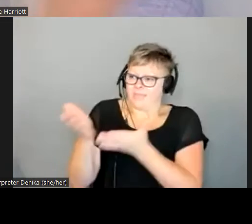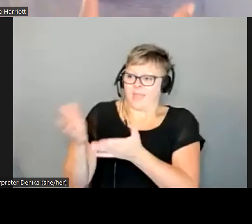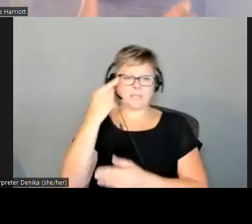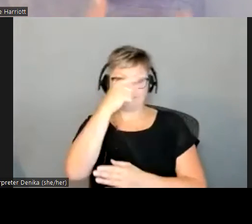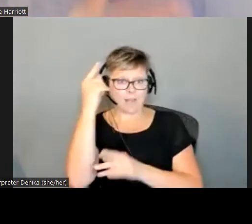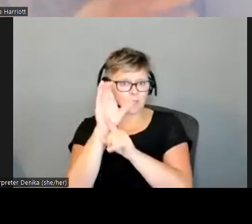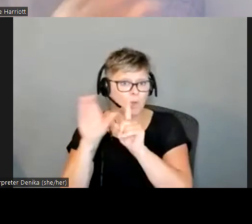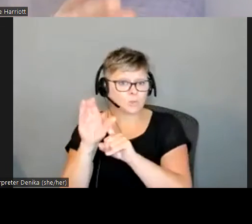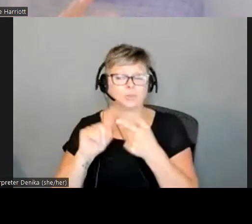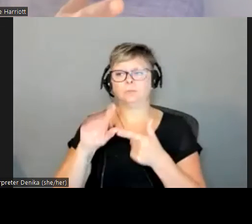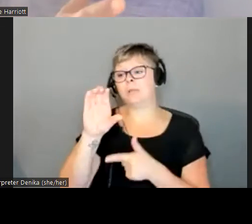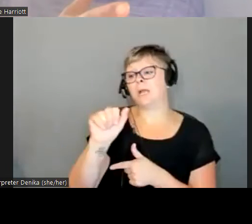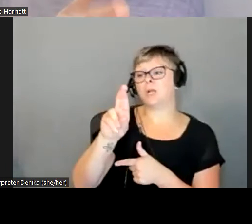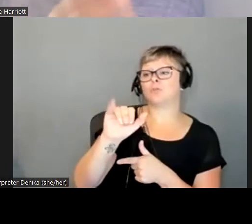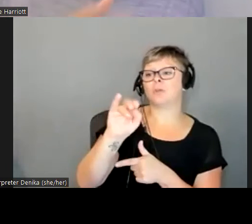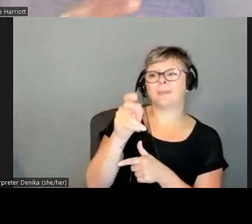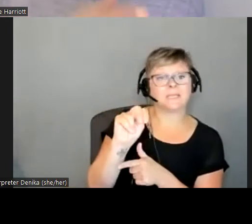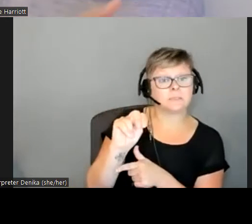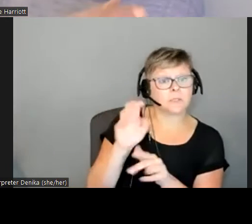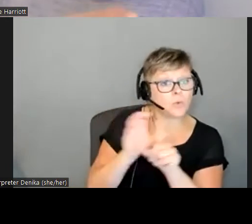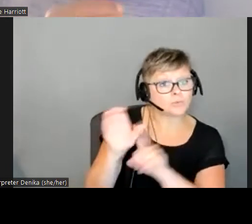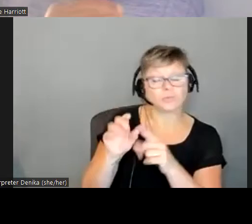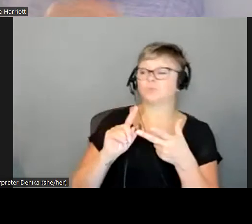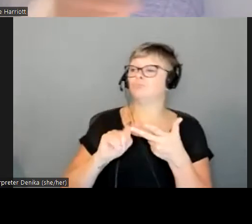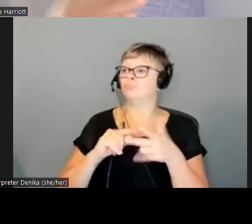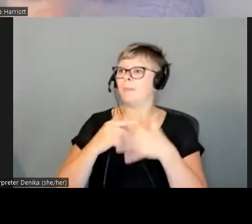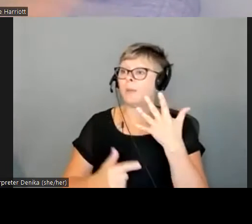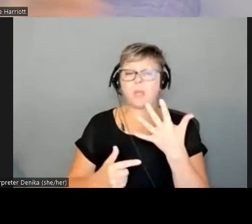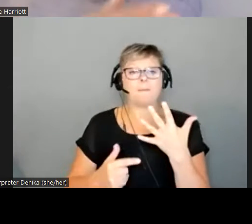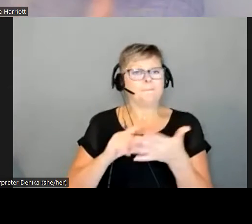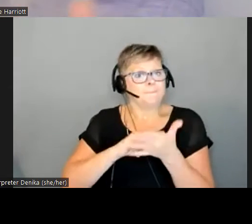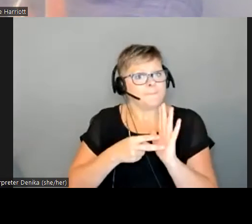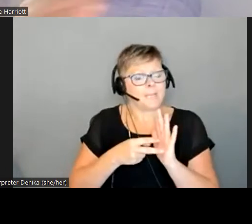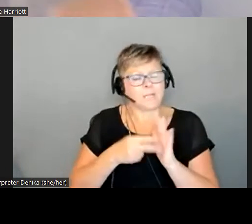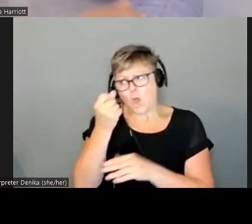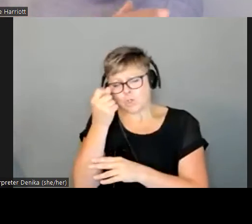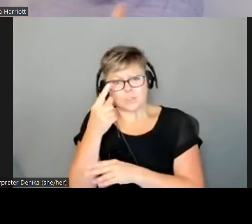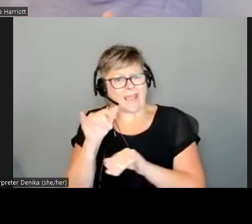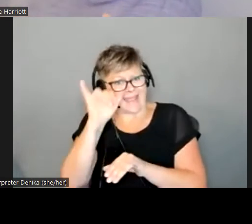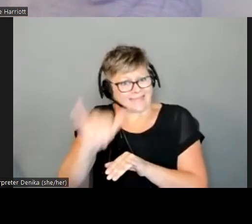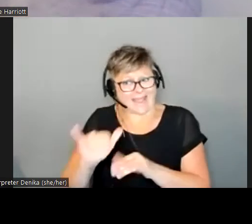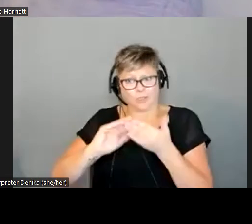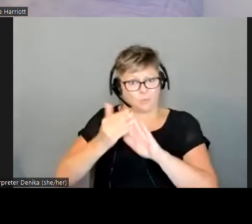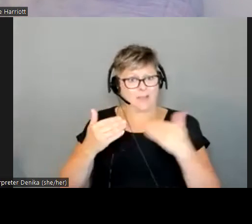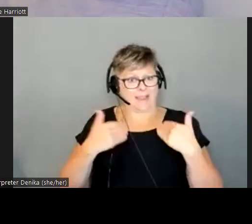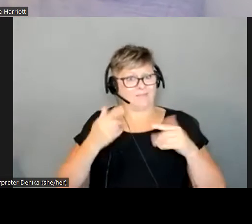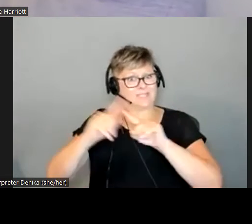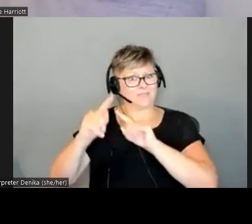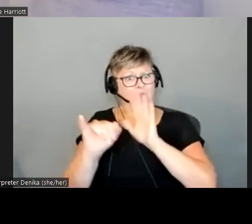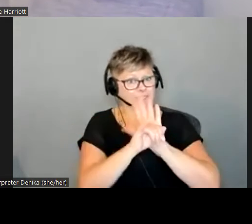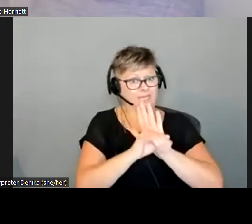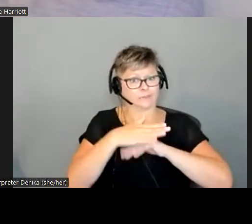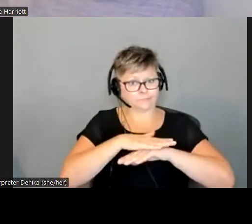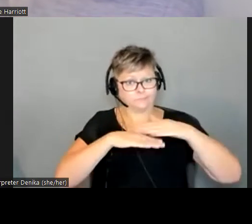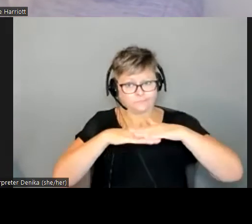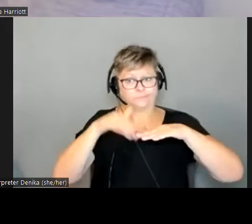this is a Caribbean culture, and just being in, having the acknowledgement that there is still intersectionality within the community. I find that Black